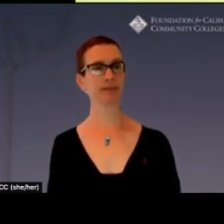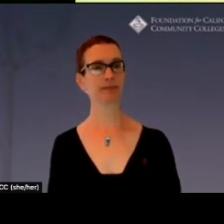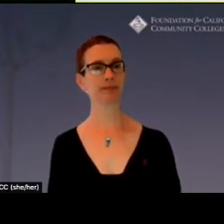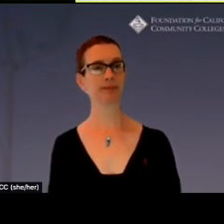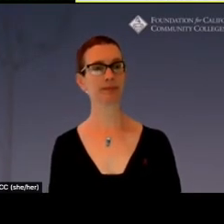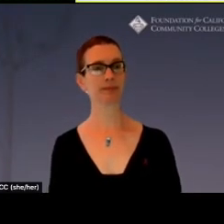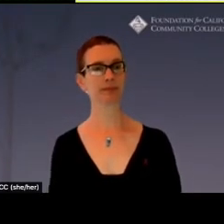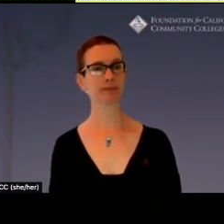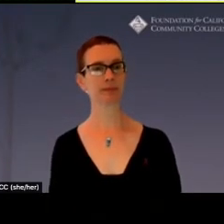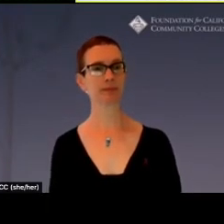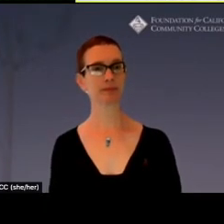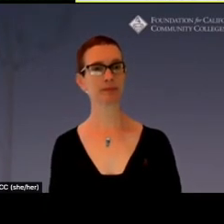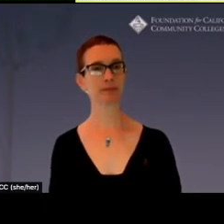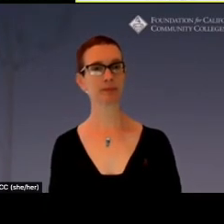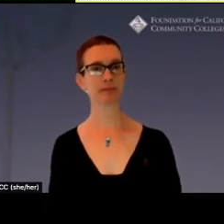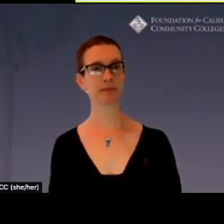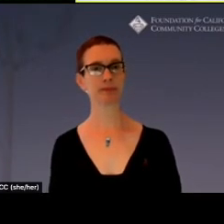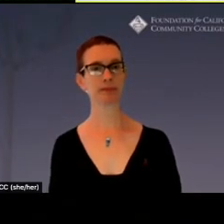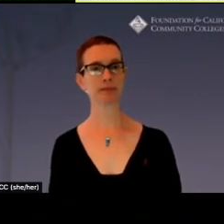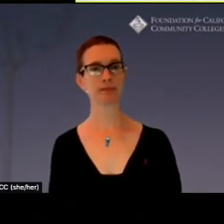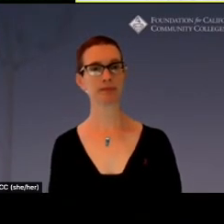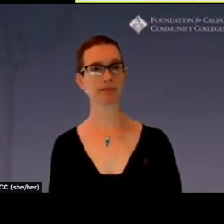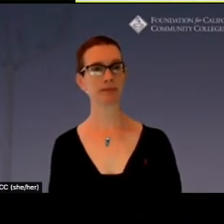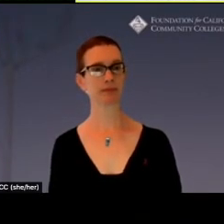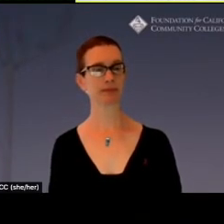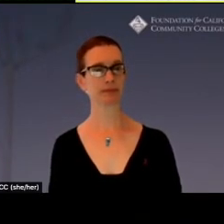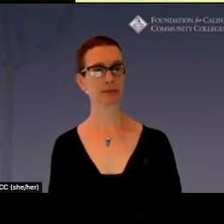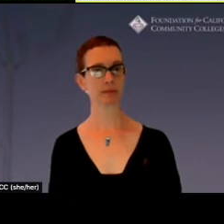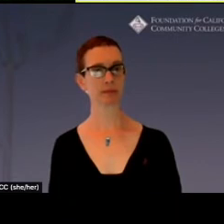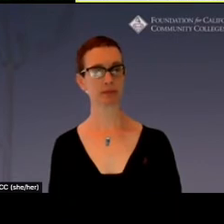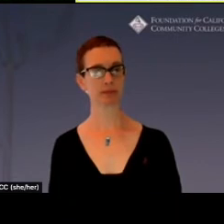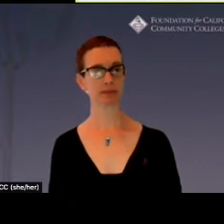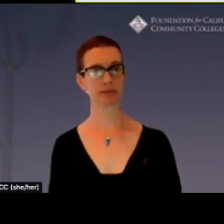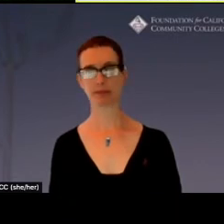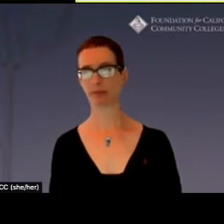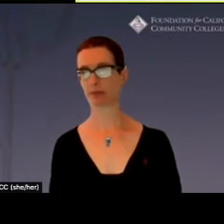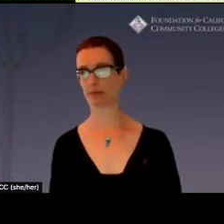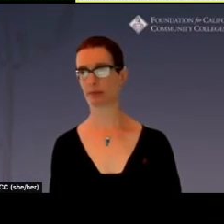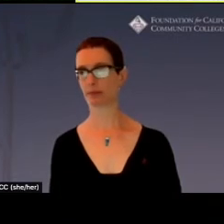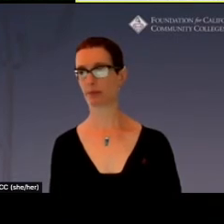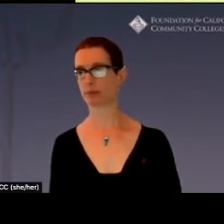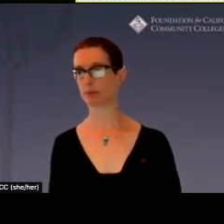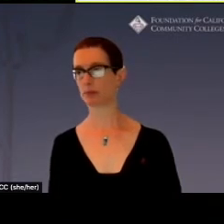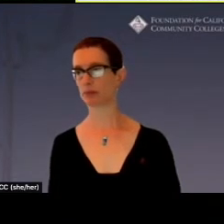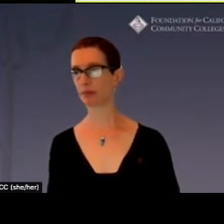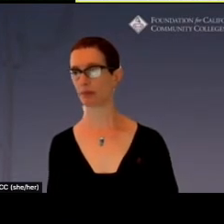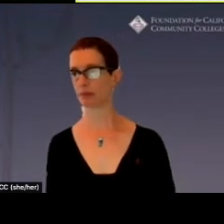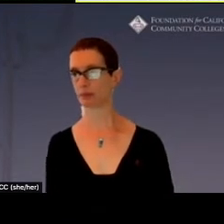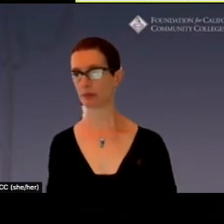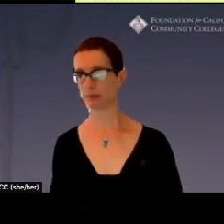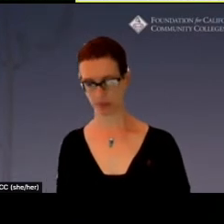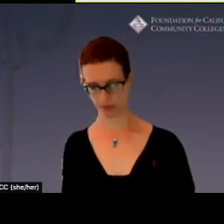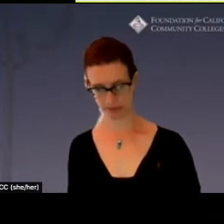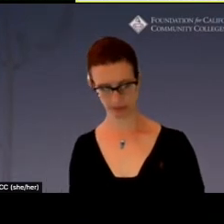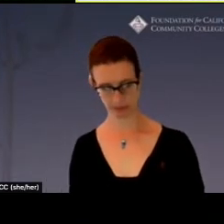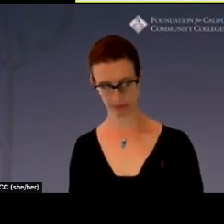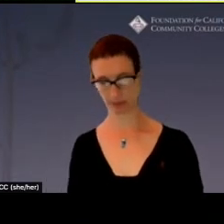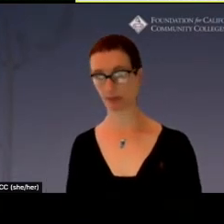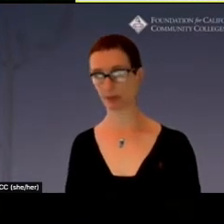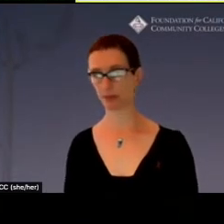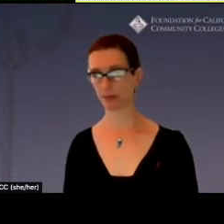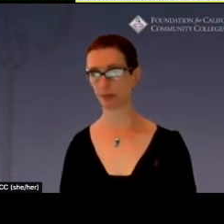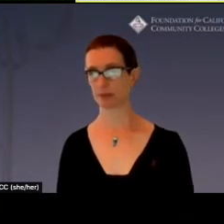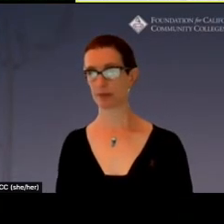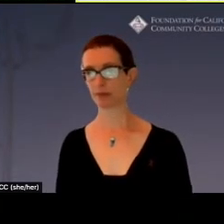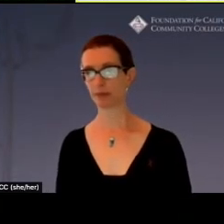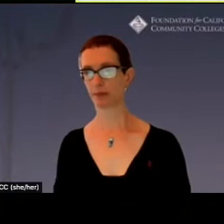Nevada. Can we include partners from out of state? We haven't considered that yet. So we'll kind of take that offline and